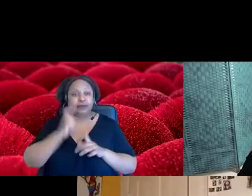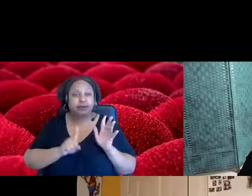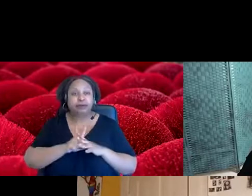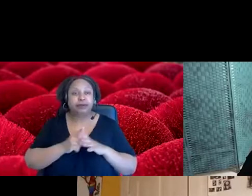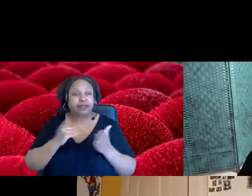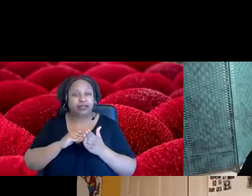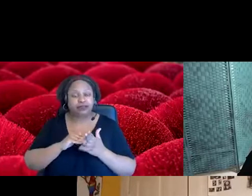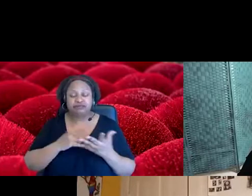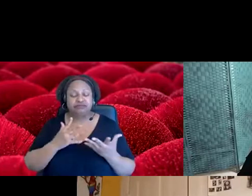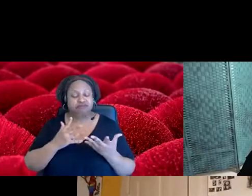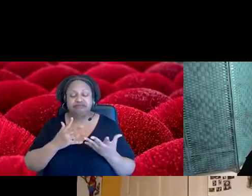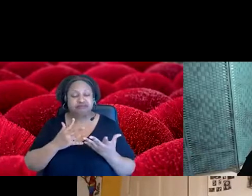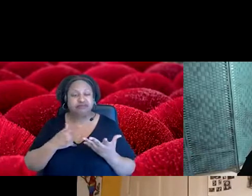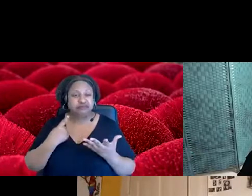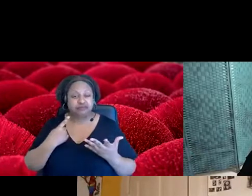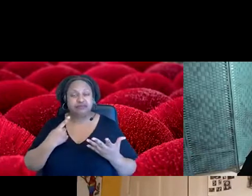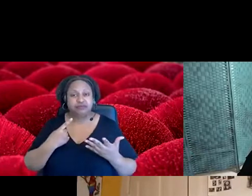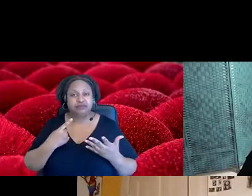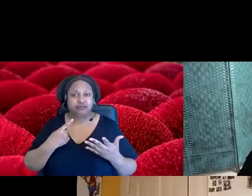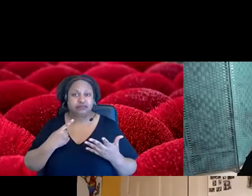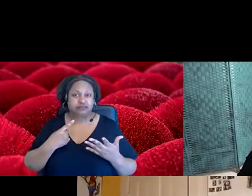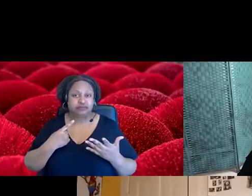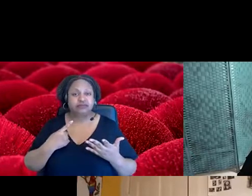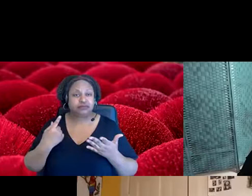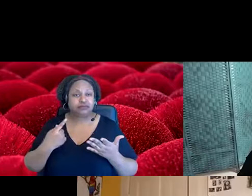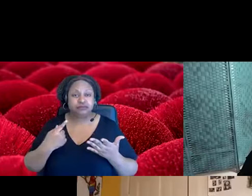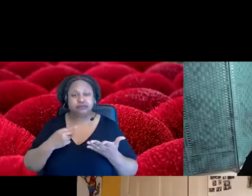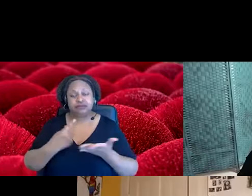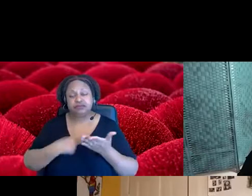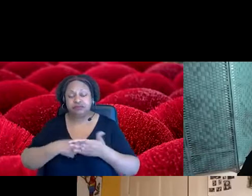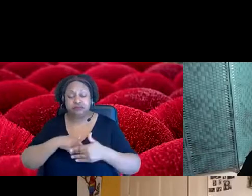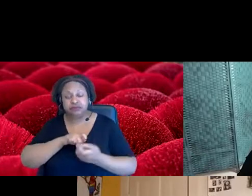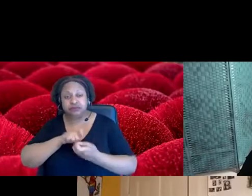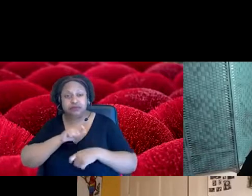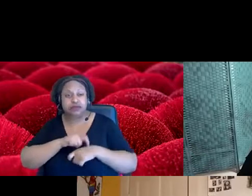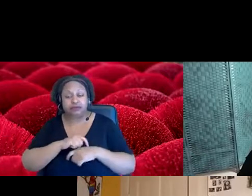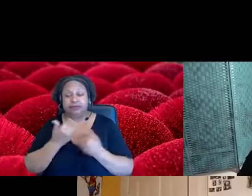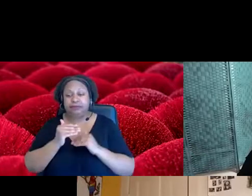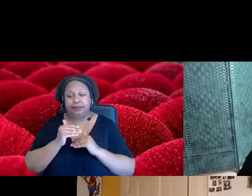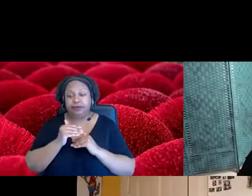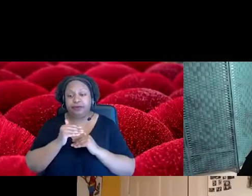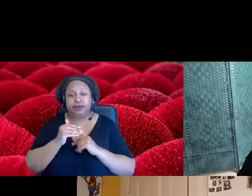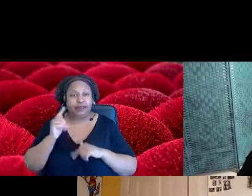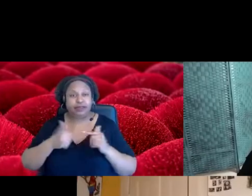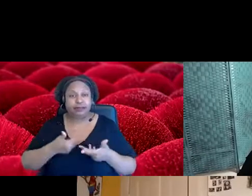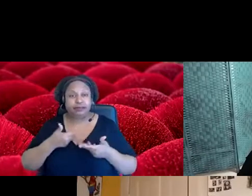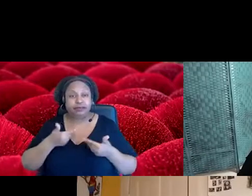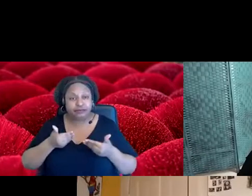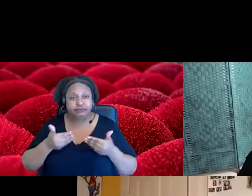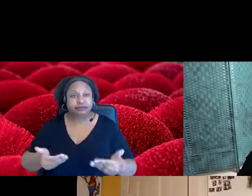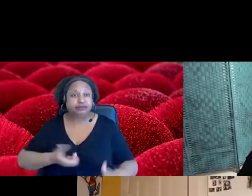And not for a period of time. So our advocacy is dependent on largely our state of mind and our mental